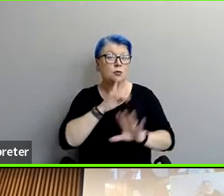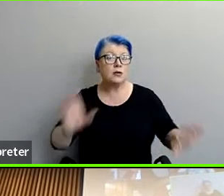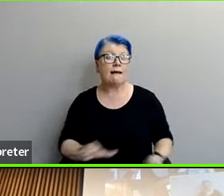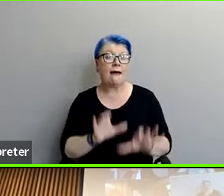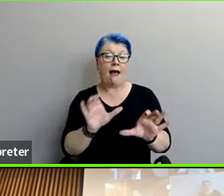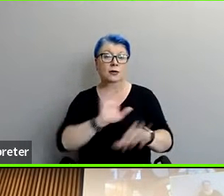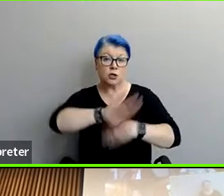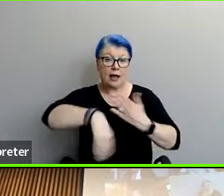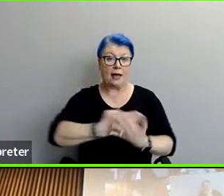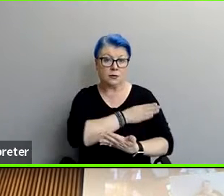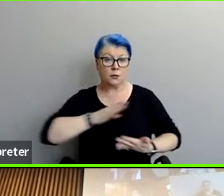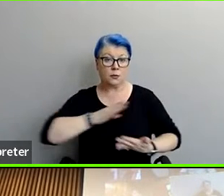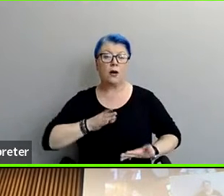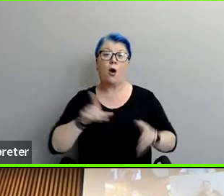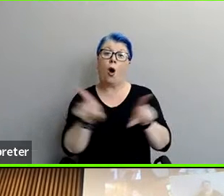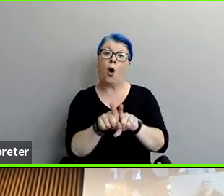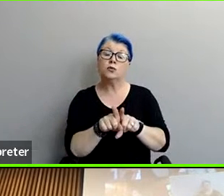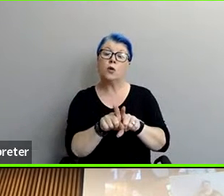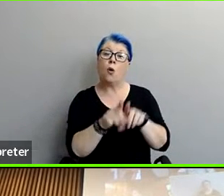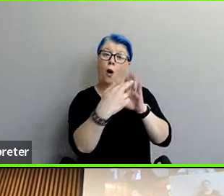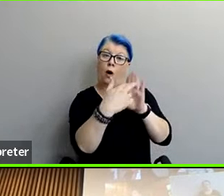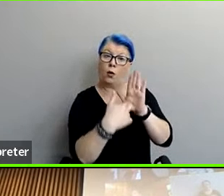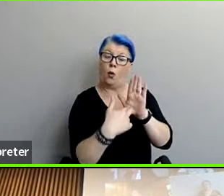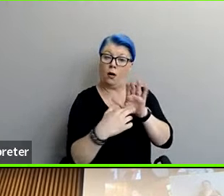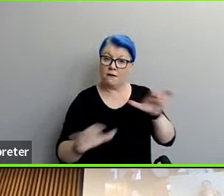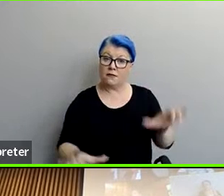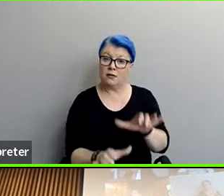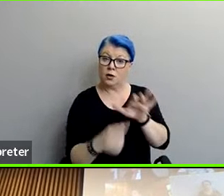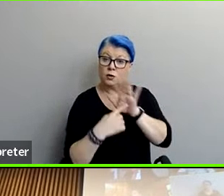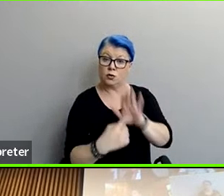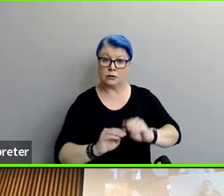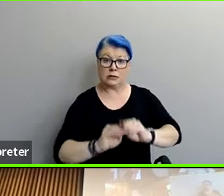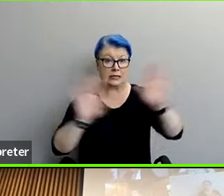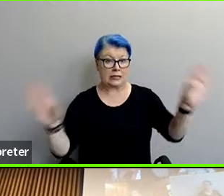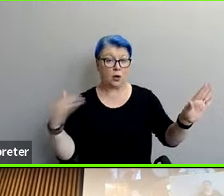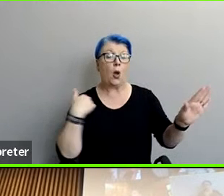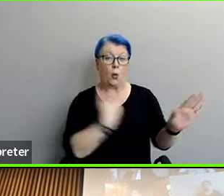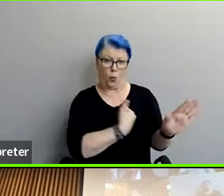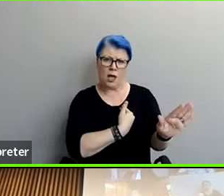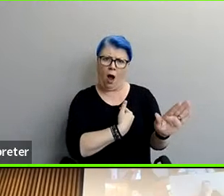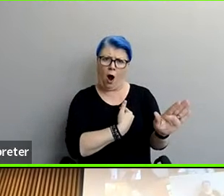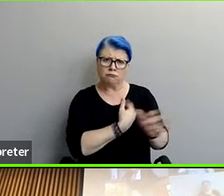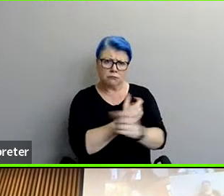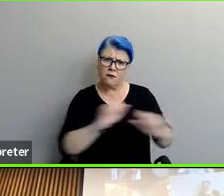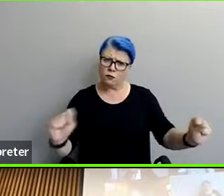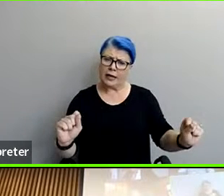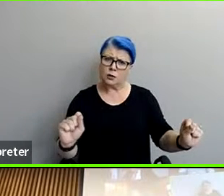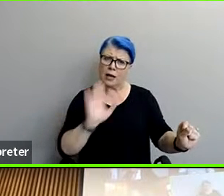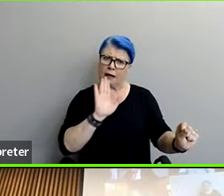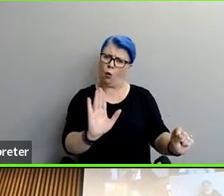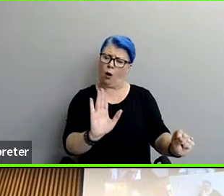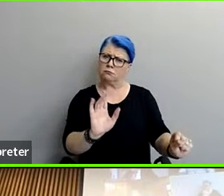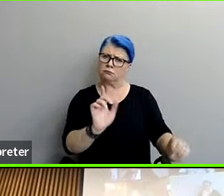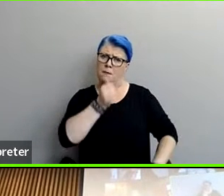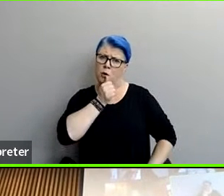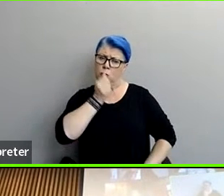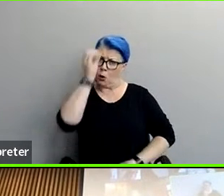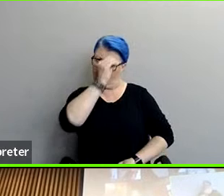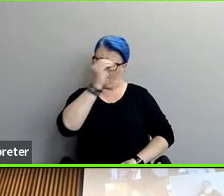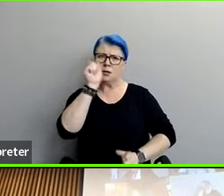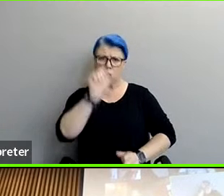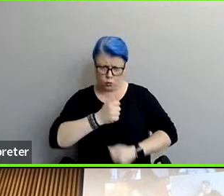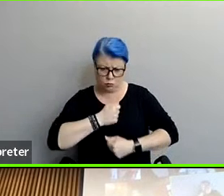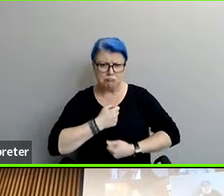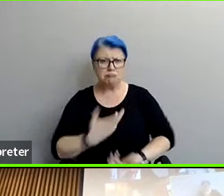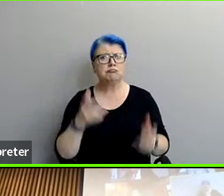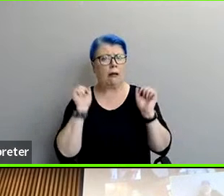board member code of conduct makes it clear that board members are free to express their personal opinions, but once the board has acted, board members